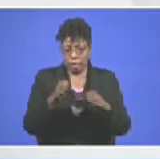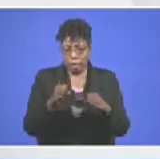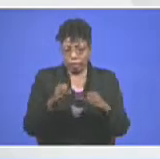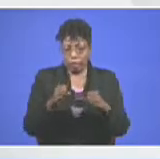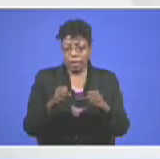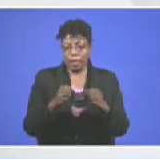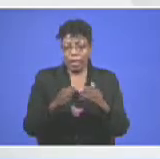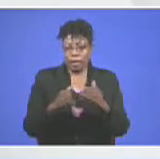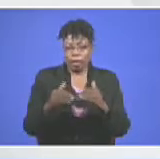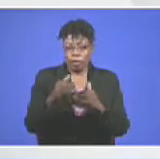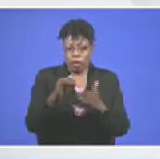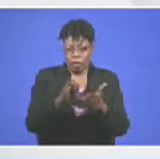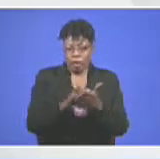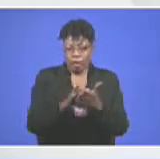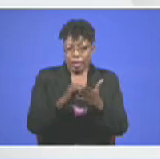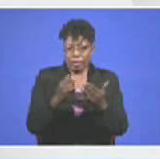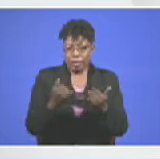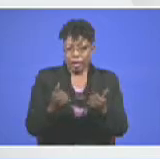then,